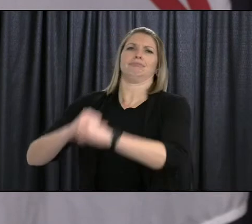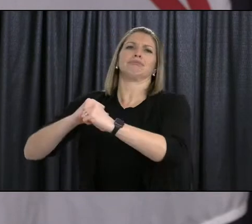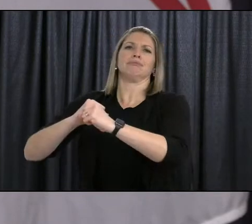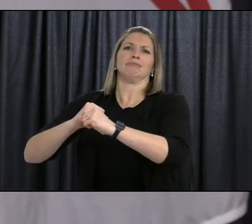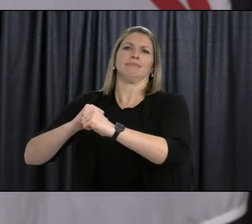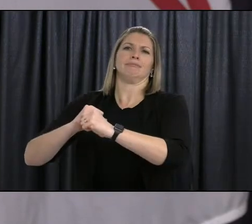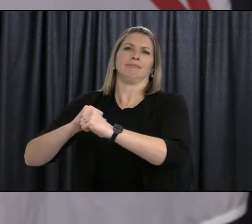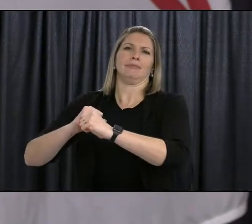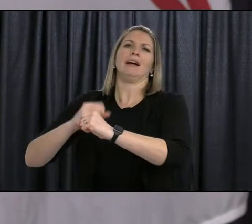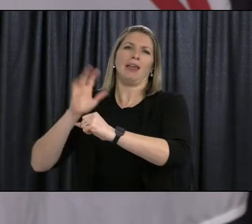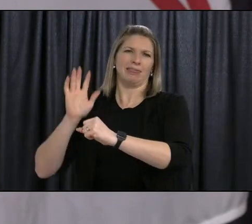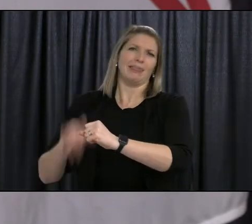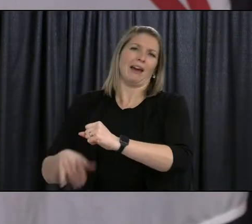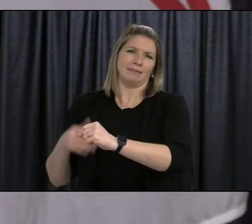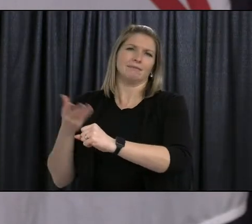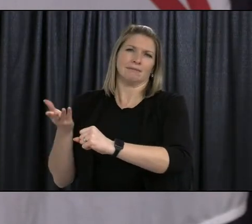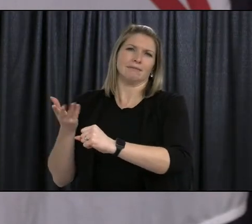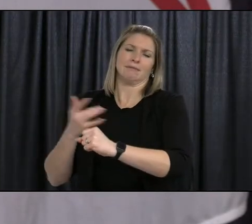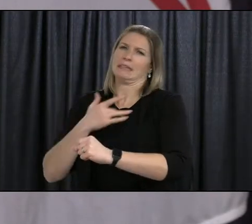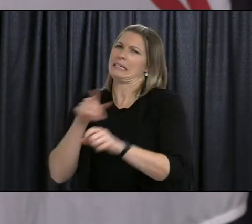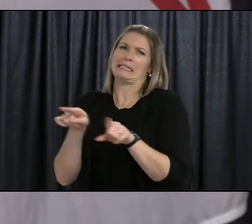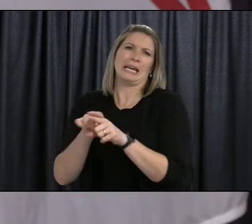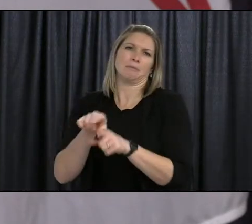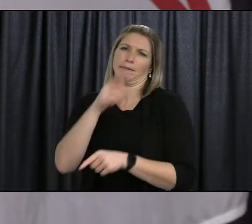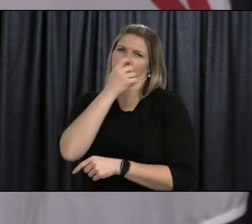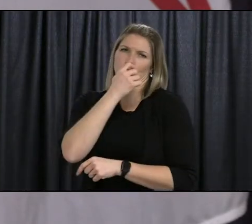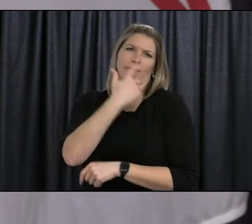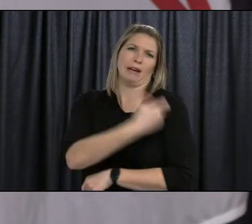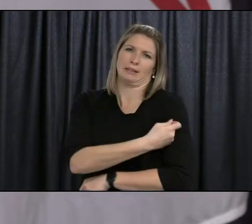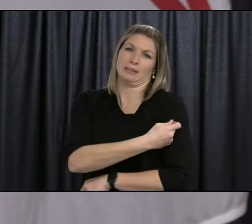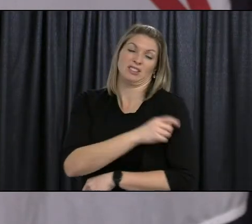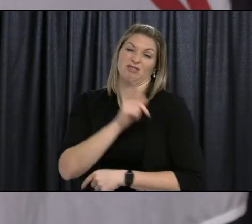or really overly concerning.